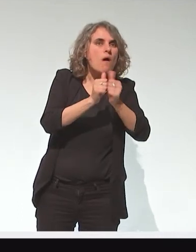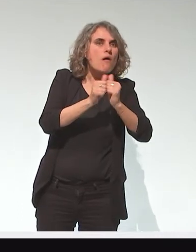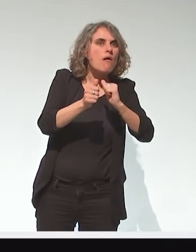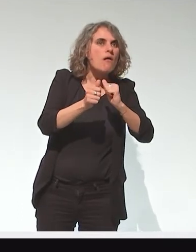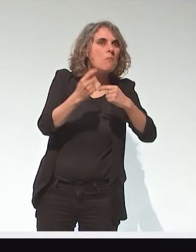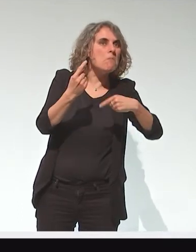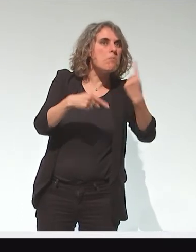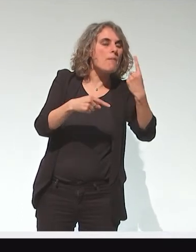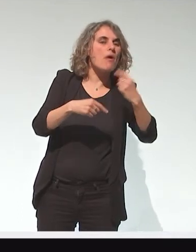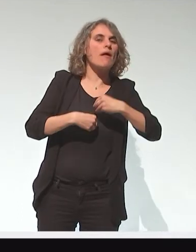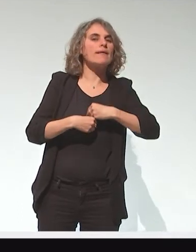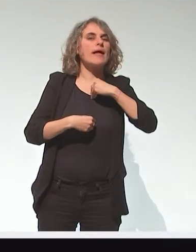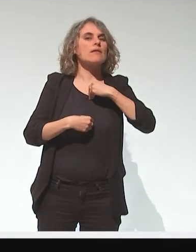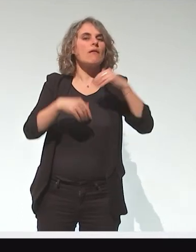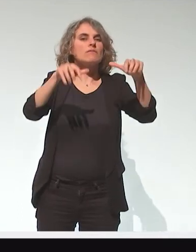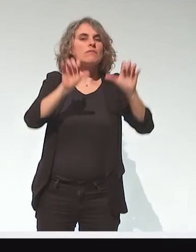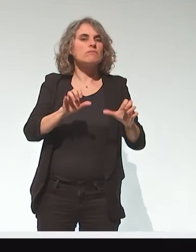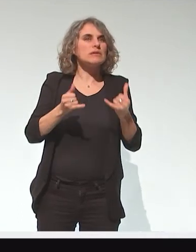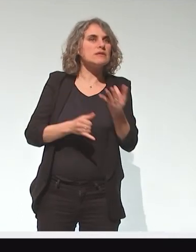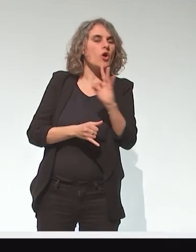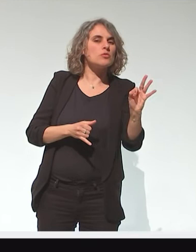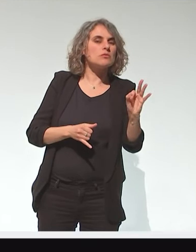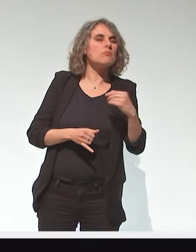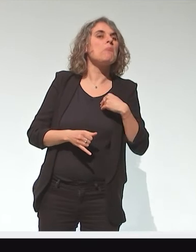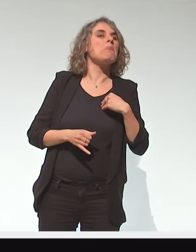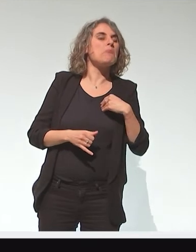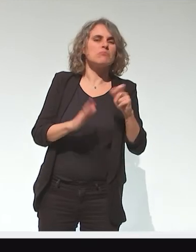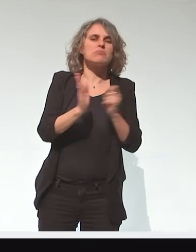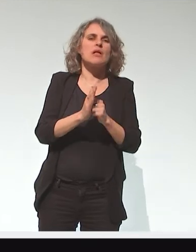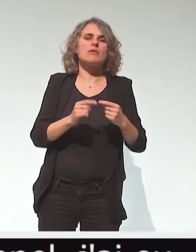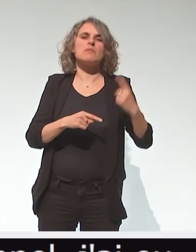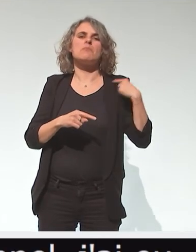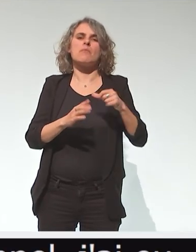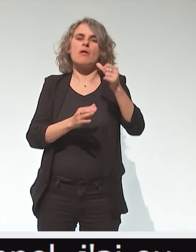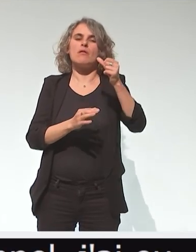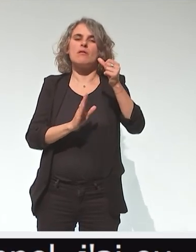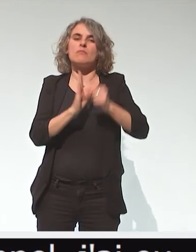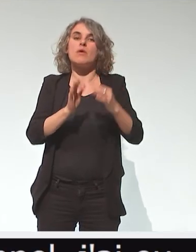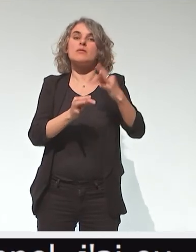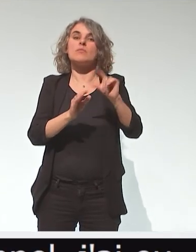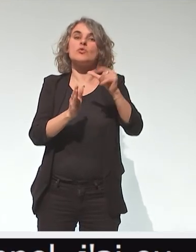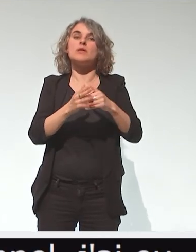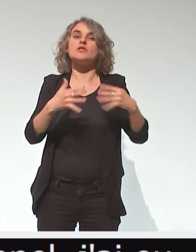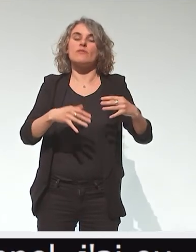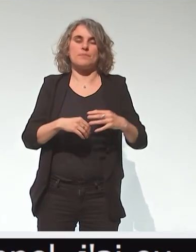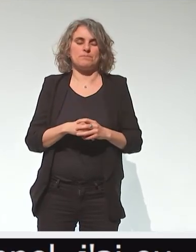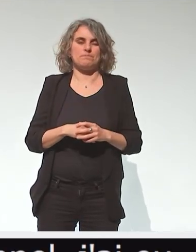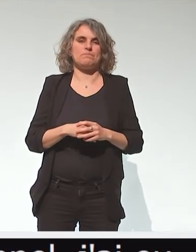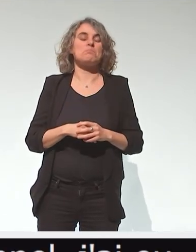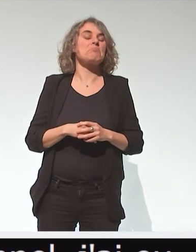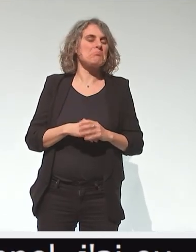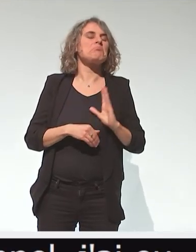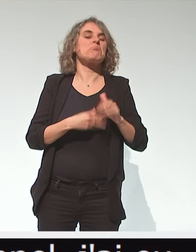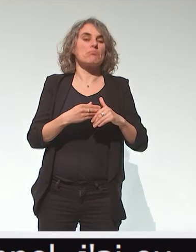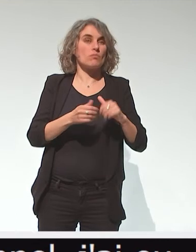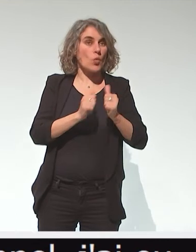about a competitive examination to become a manager in the French civil service in September 2019.